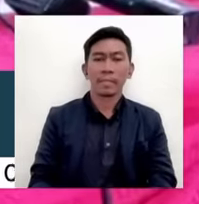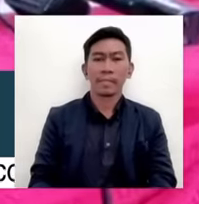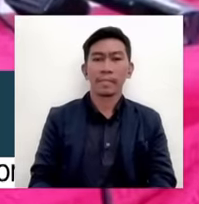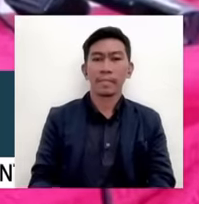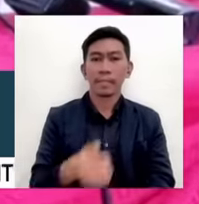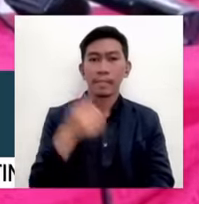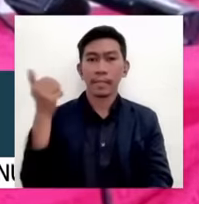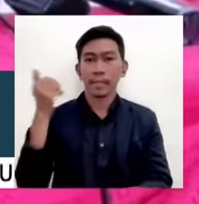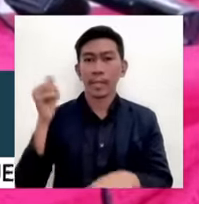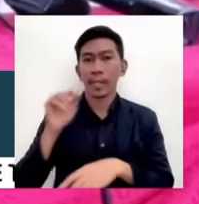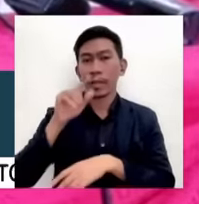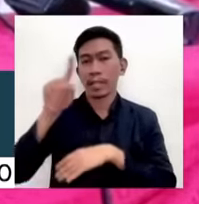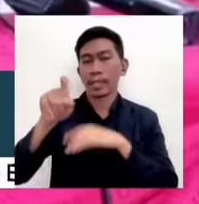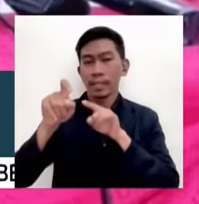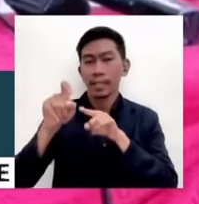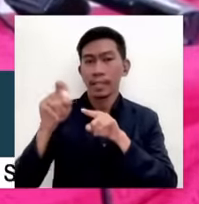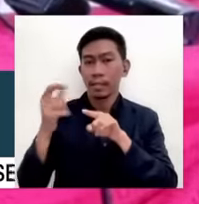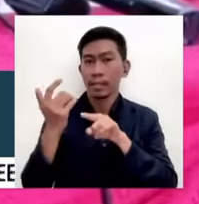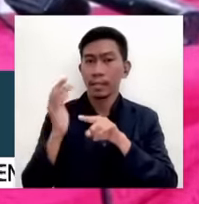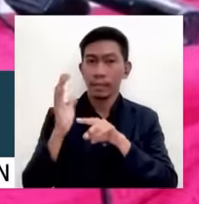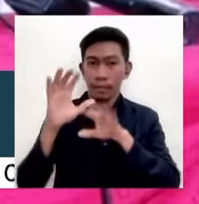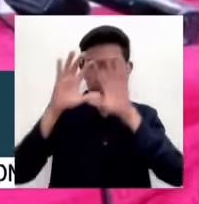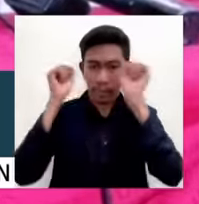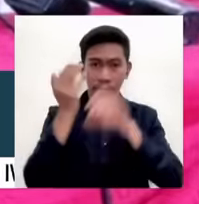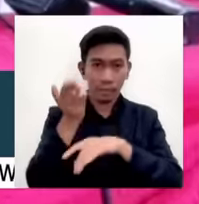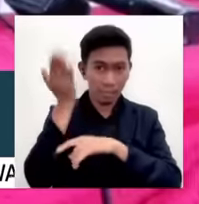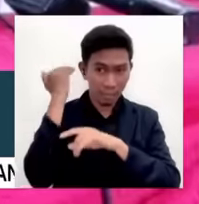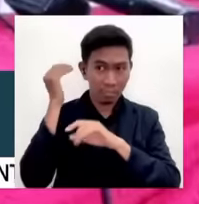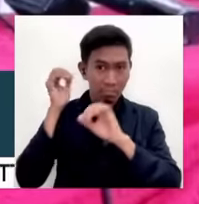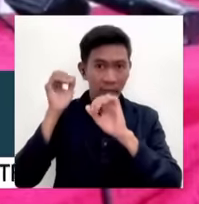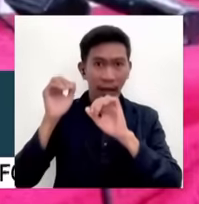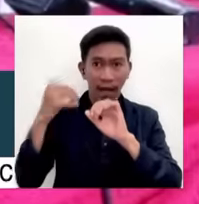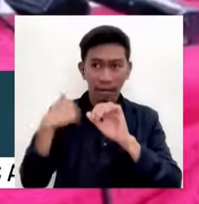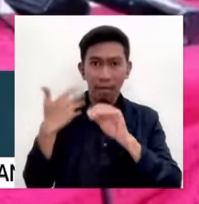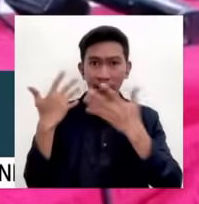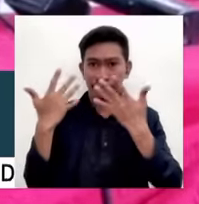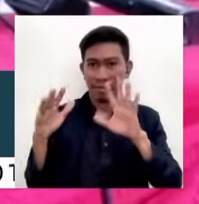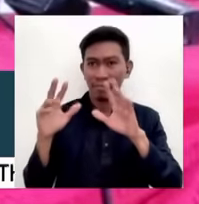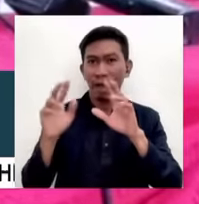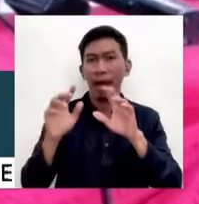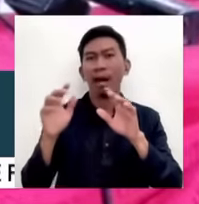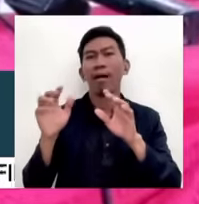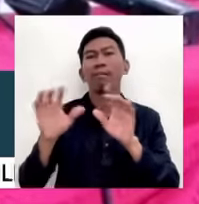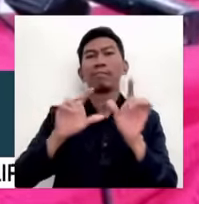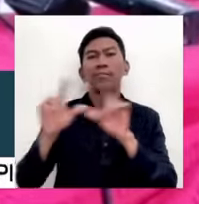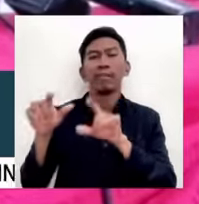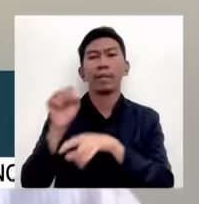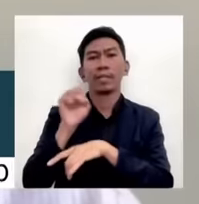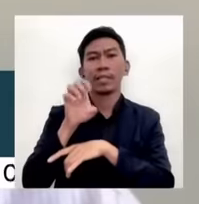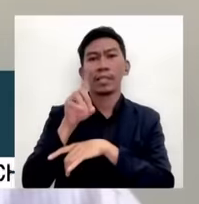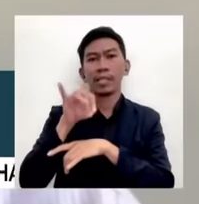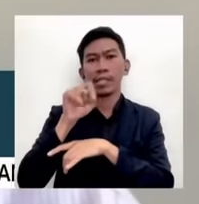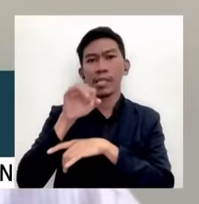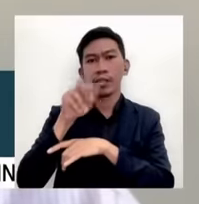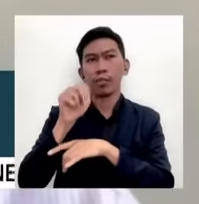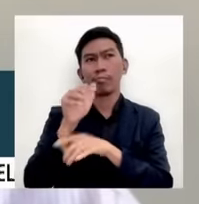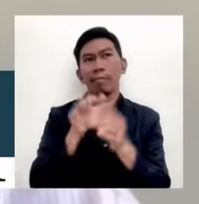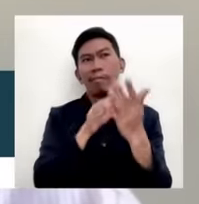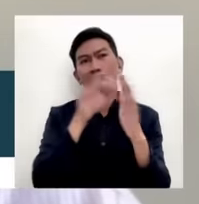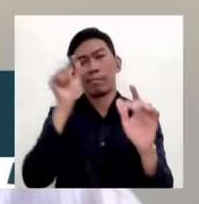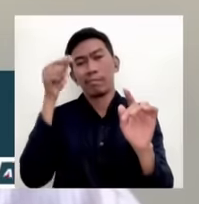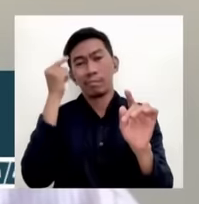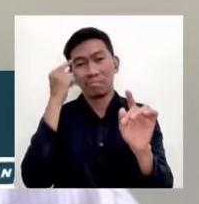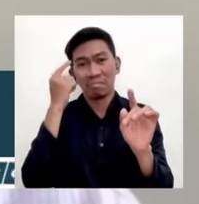question arises, did the former president commit sedition or rebellion because of his secession statement? Technical kasi